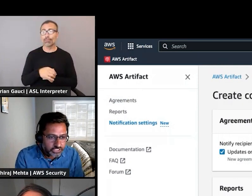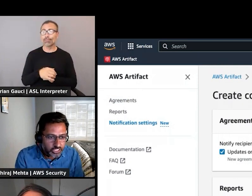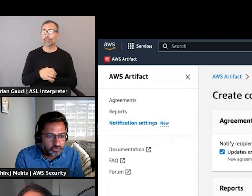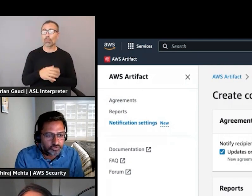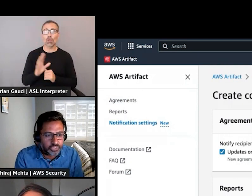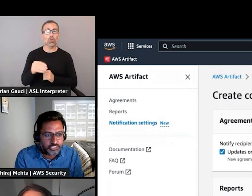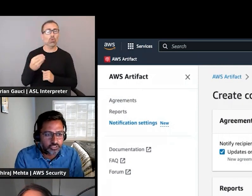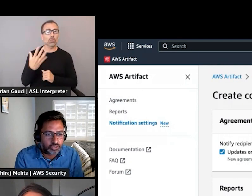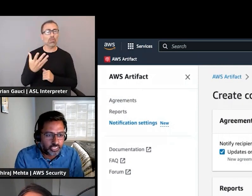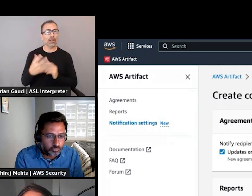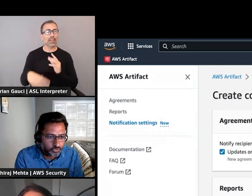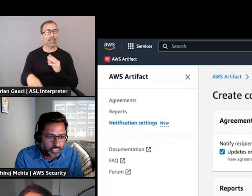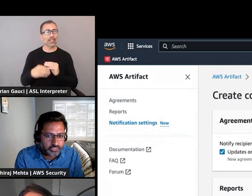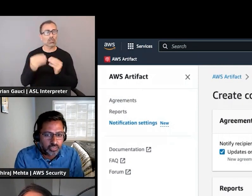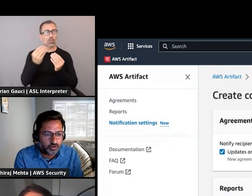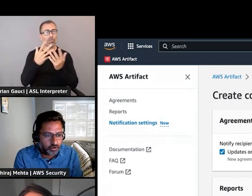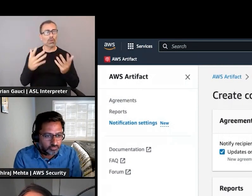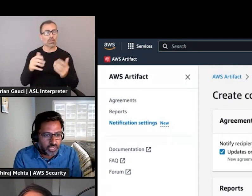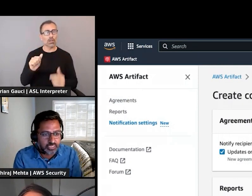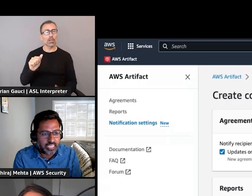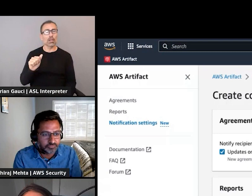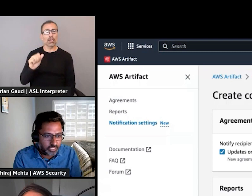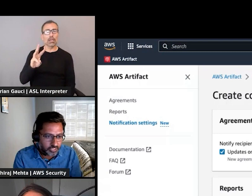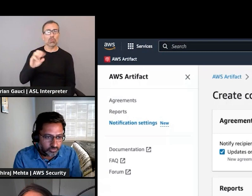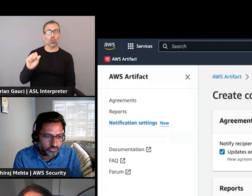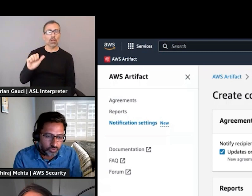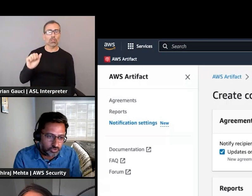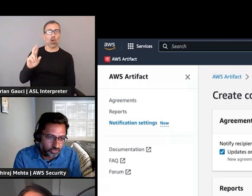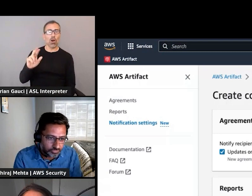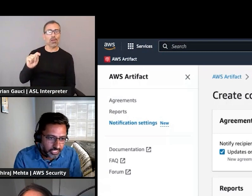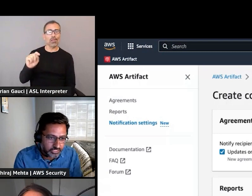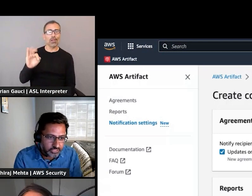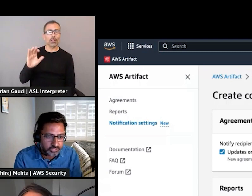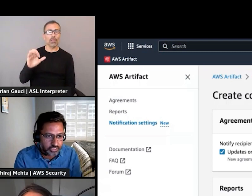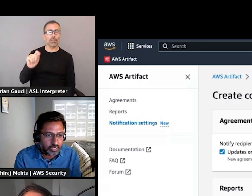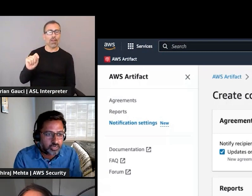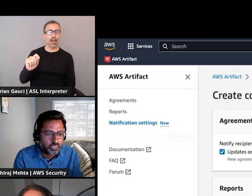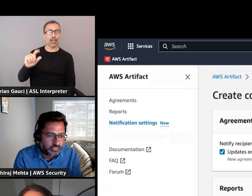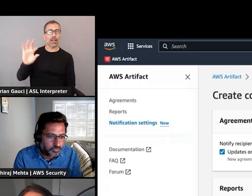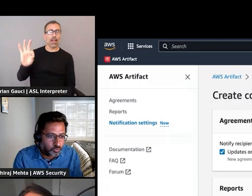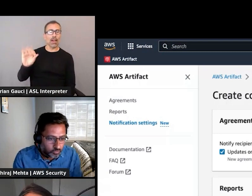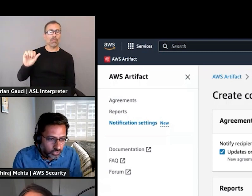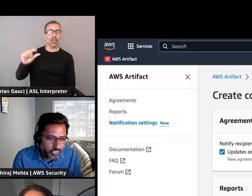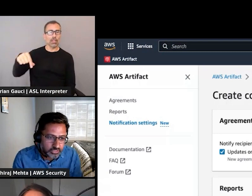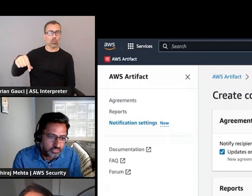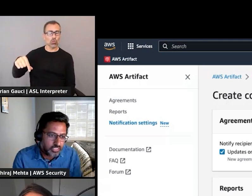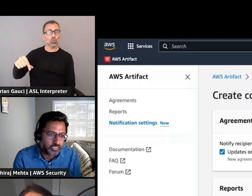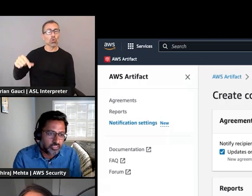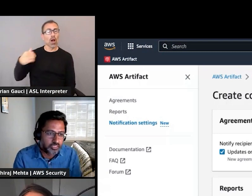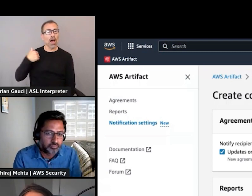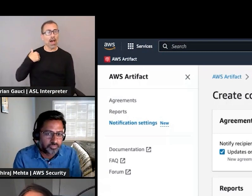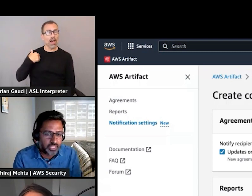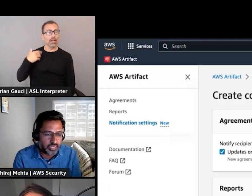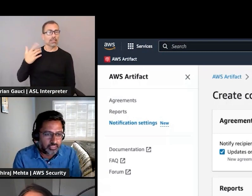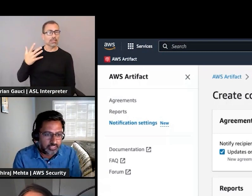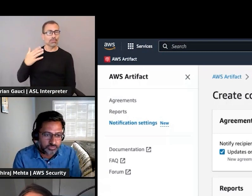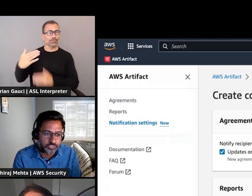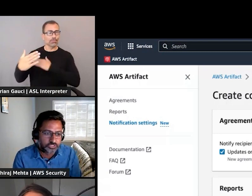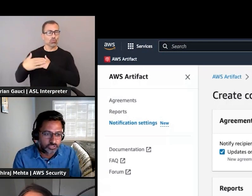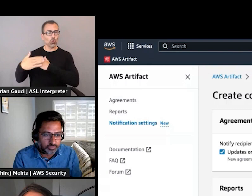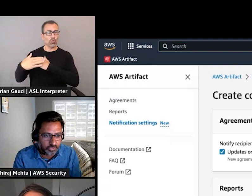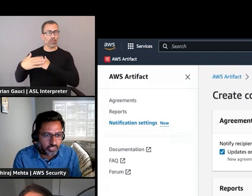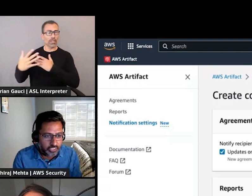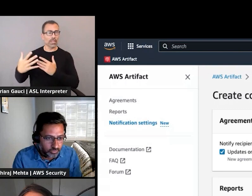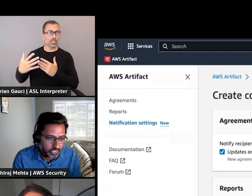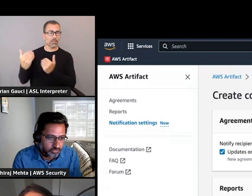provided additional information on AWS Artifact FAQs for notifications. There are some quotas, and